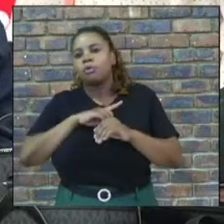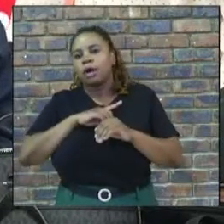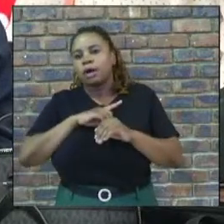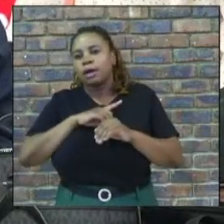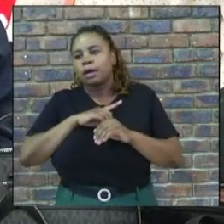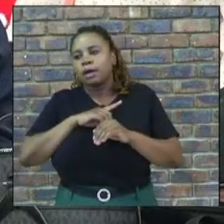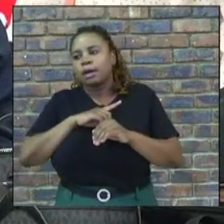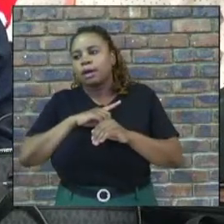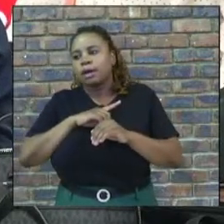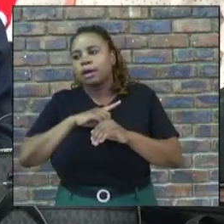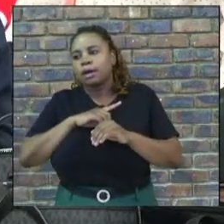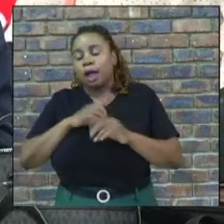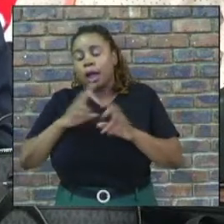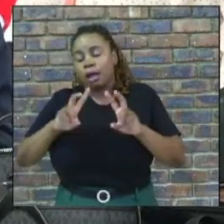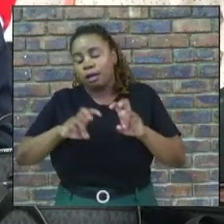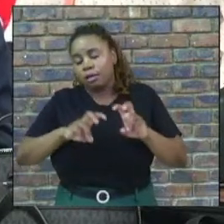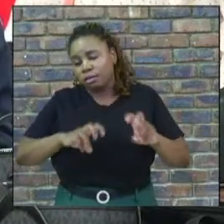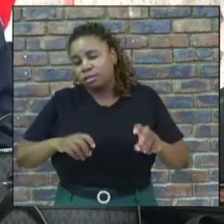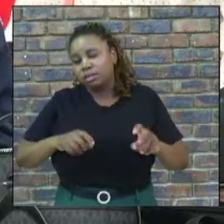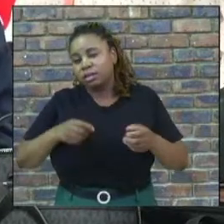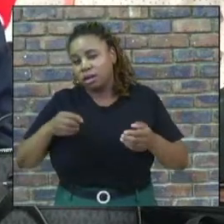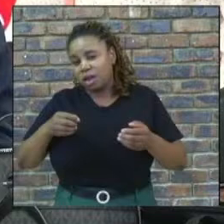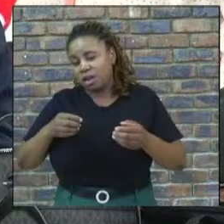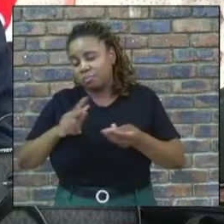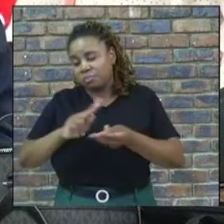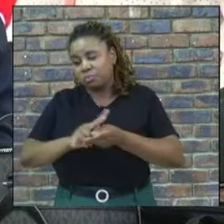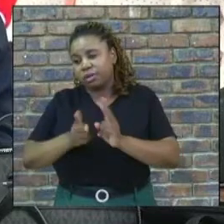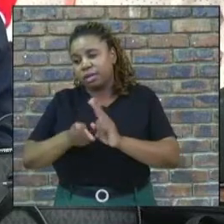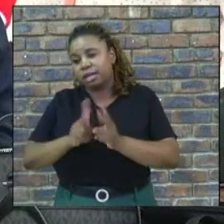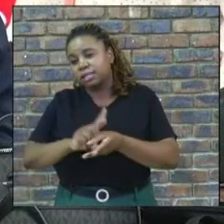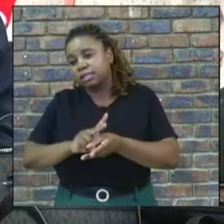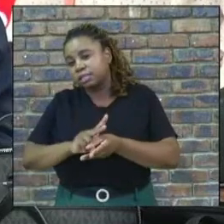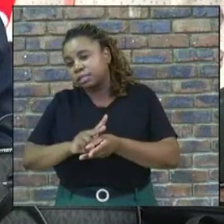production is the upstream. There will also be the downstream